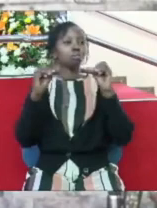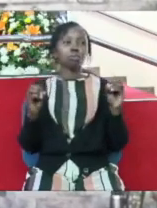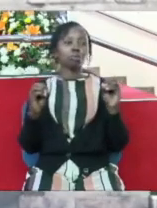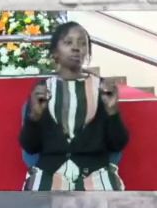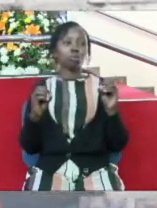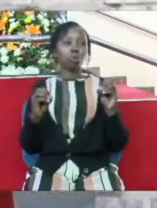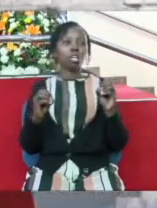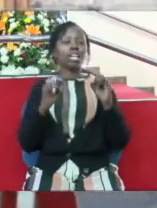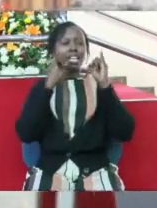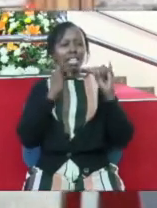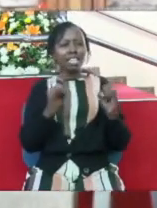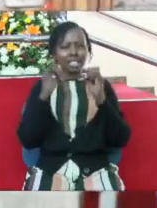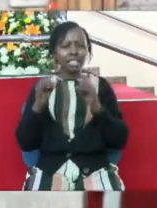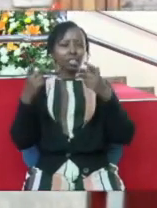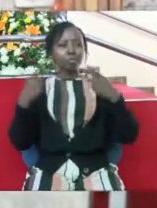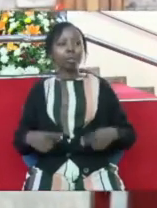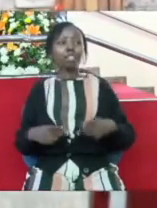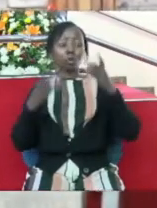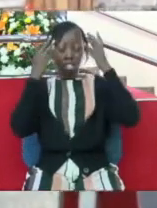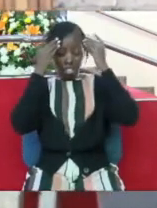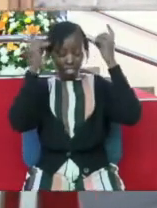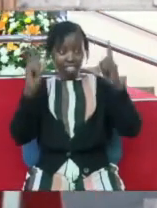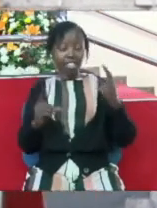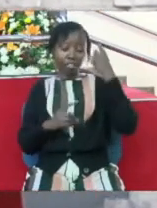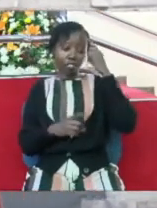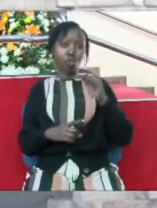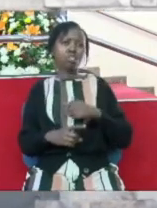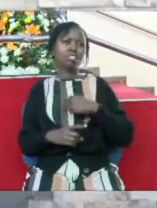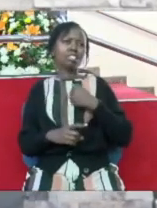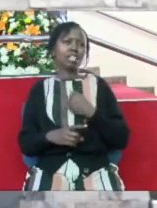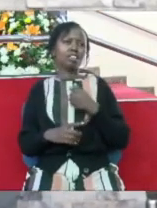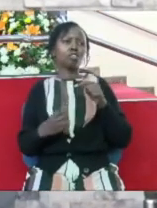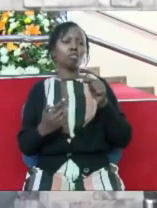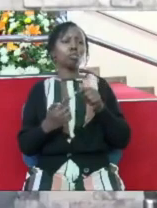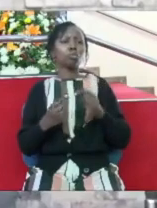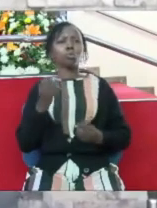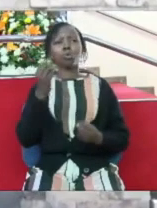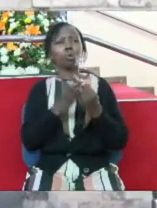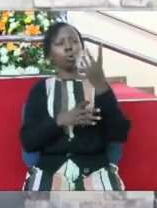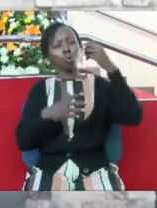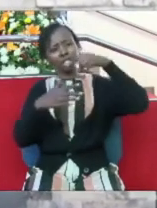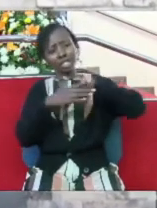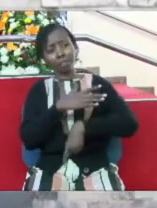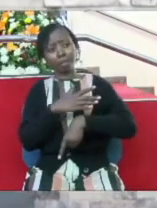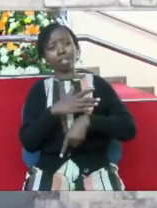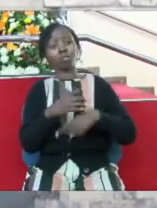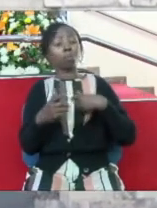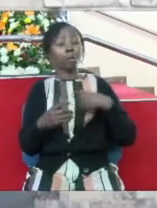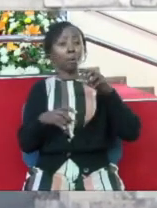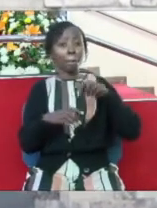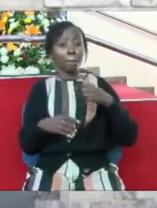his own going deeper in the Lord. Atatugua maamuzi yake kwenda zaidi kwa Mungu. And I have to make mine. Na pia lazima nitaamua